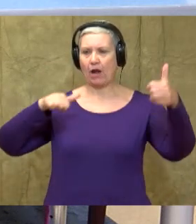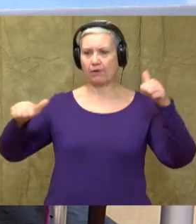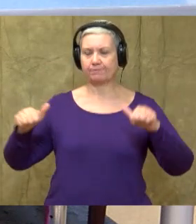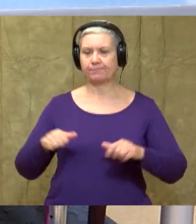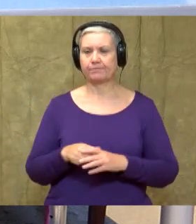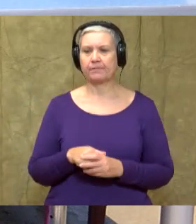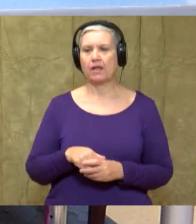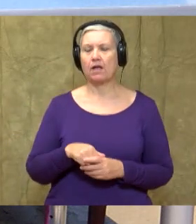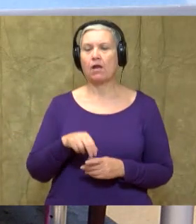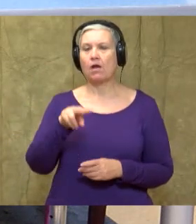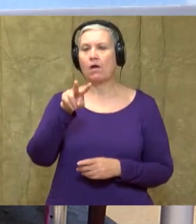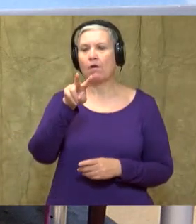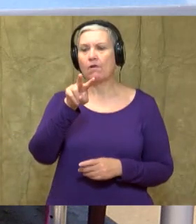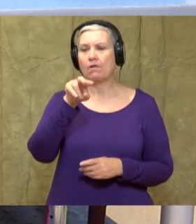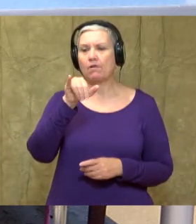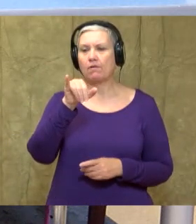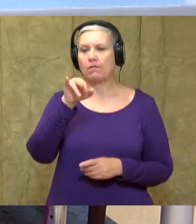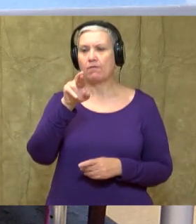Virtual.